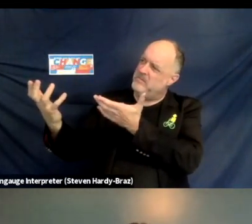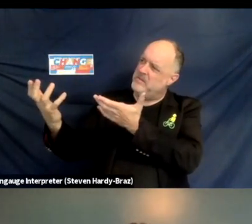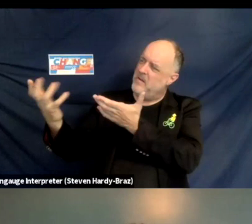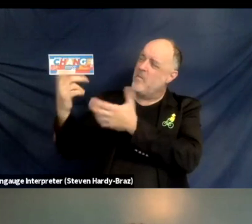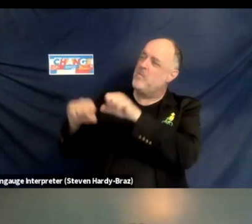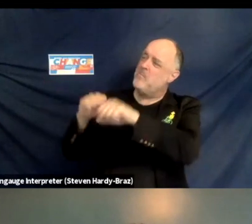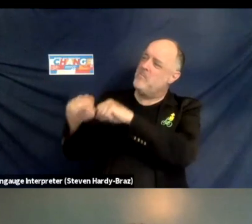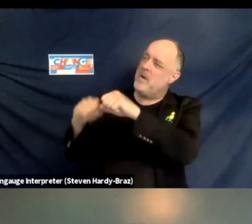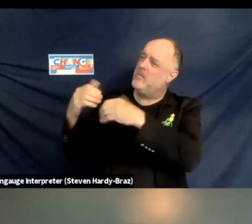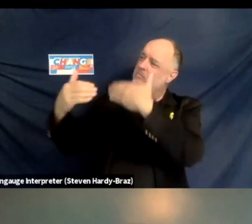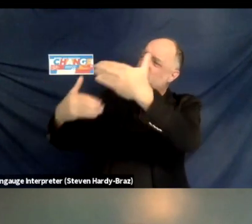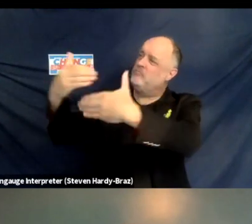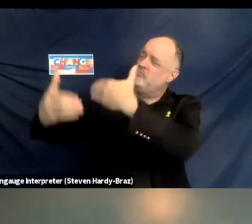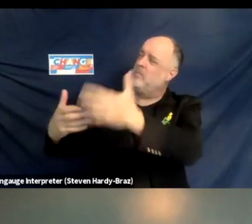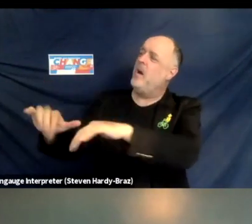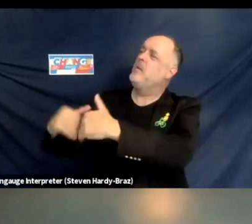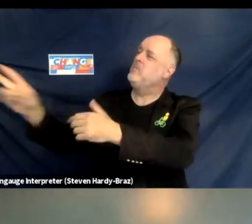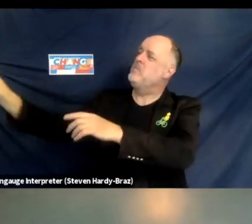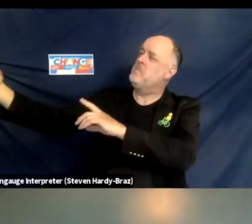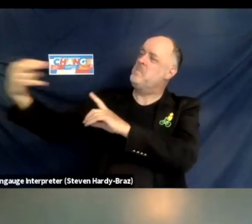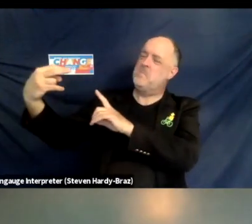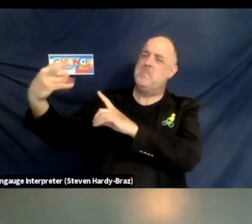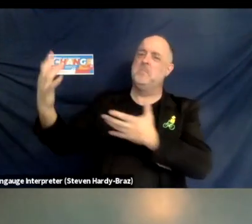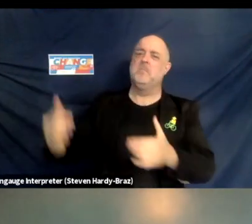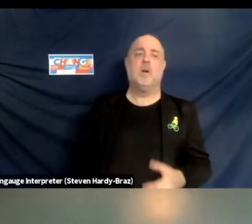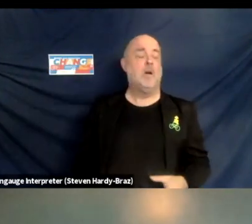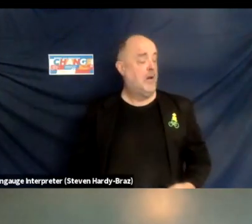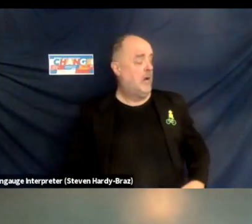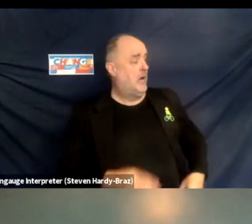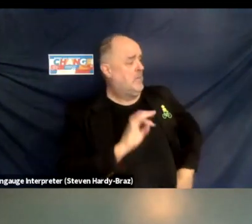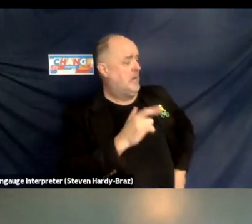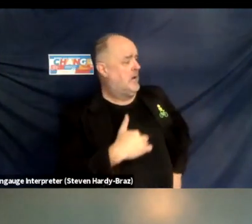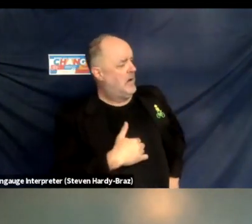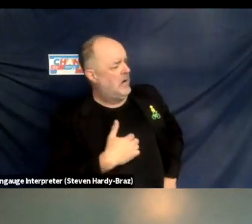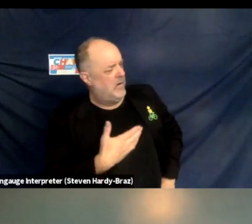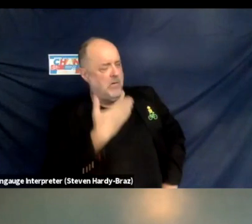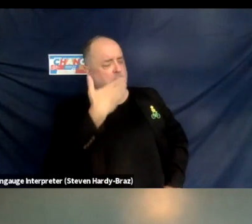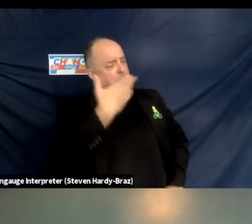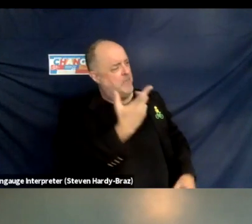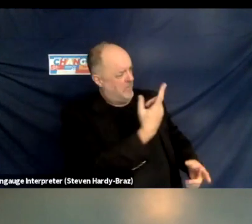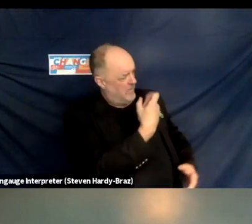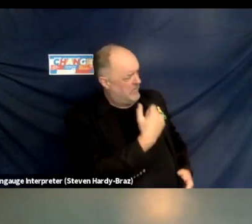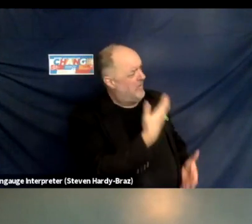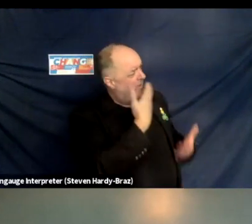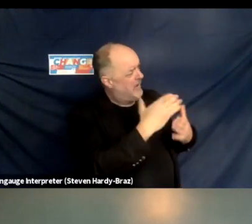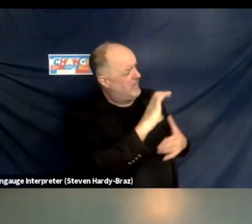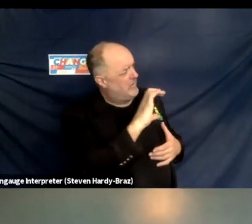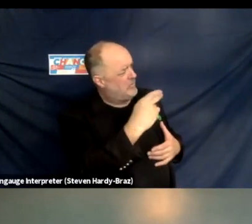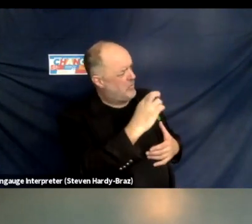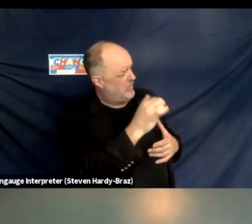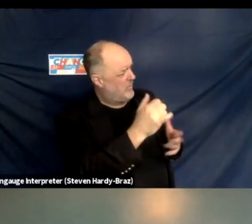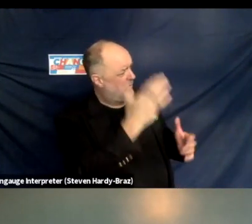general. Yeah, thanks for the question. And thanks, Charles, for the presentation. It's been